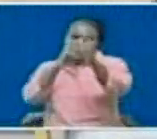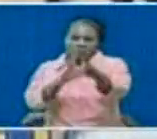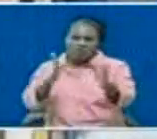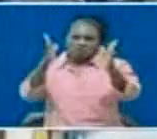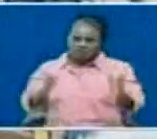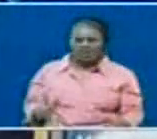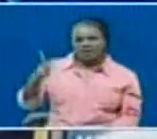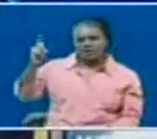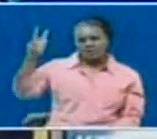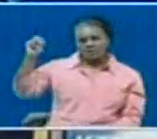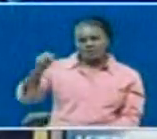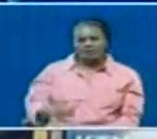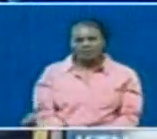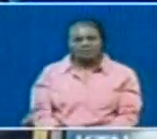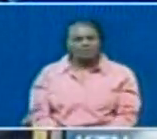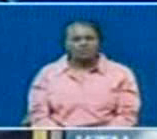KTN.